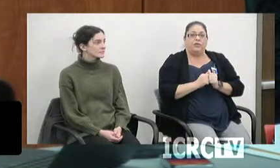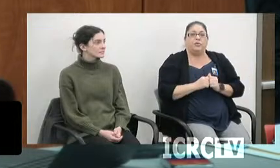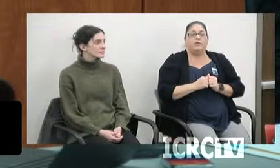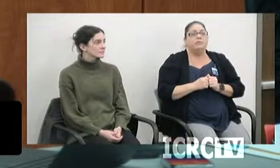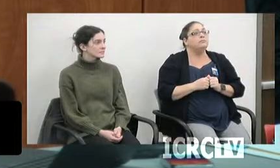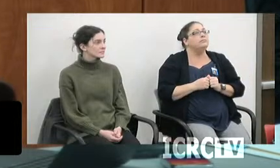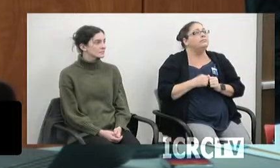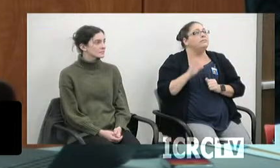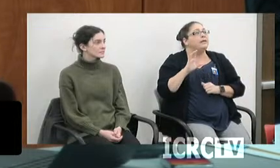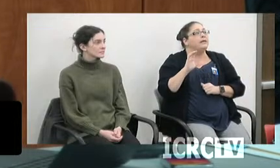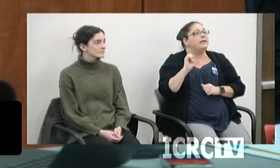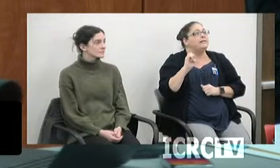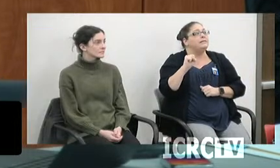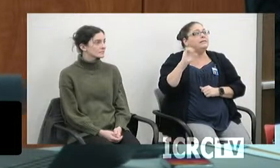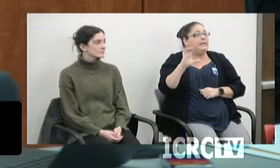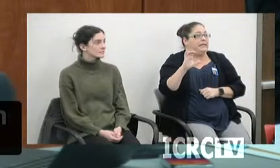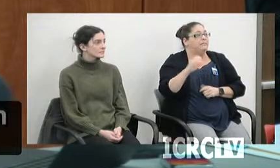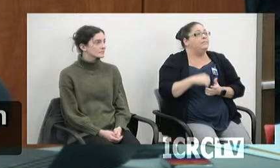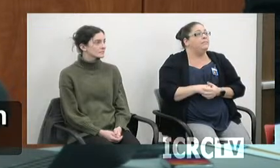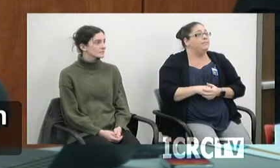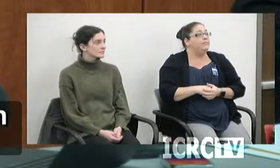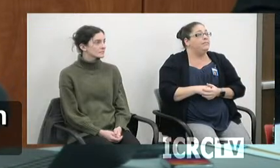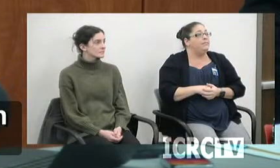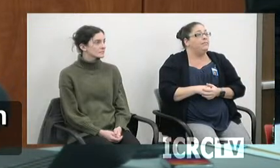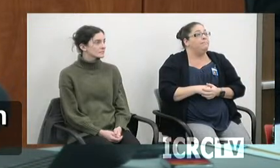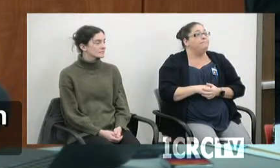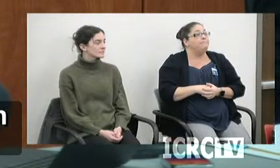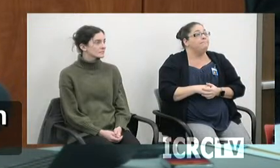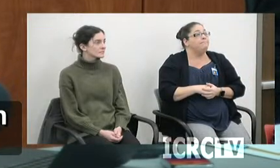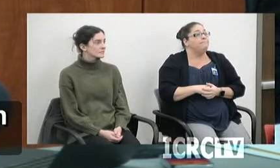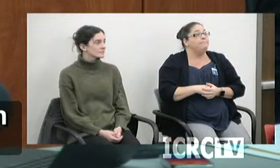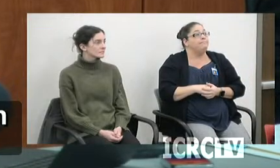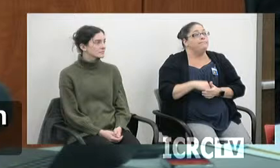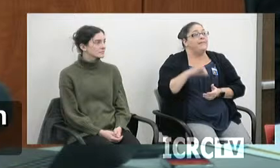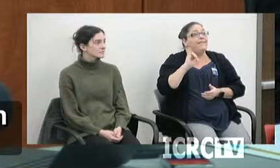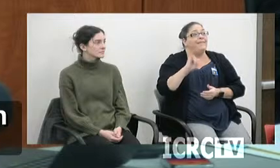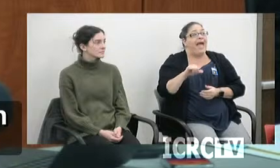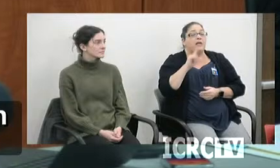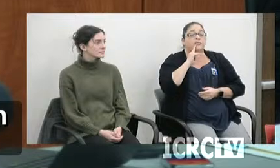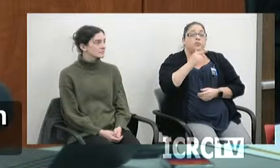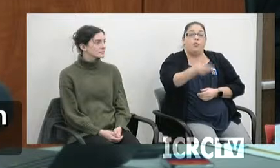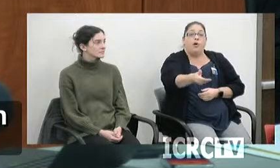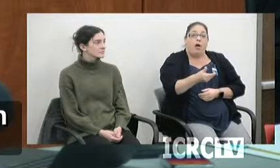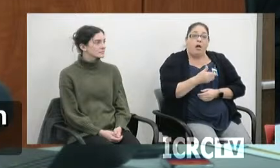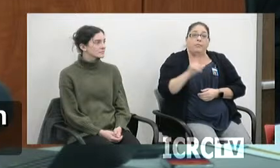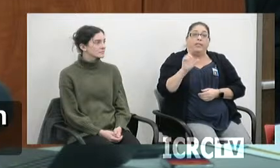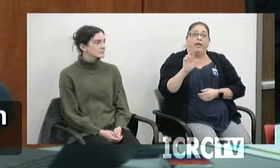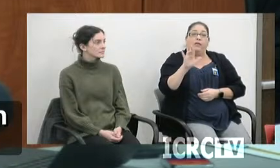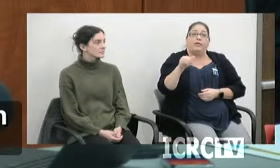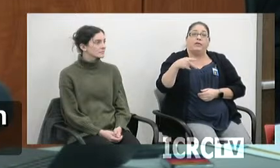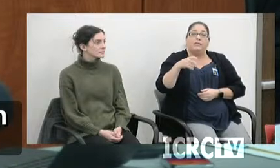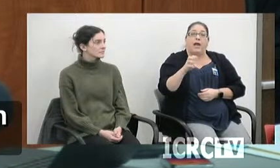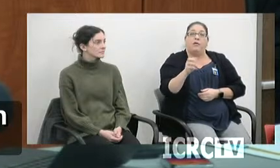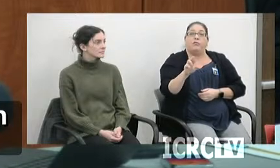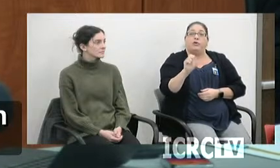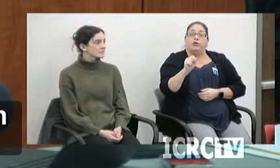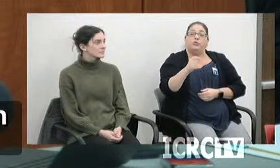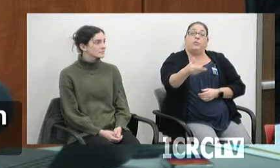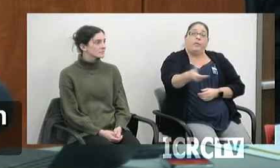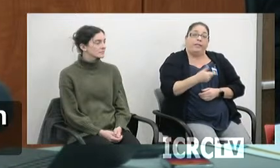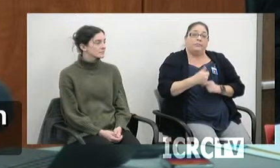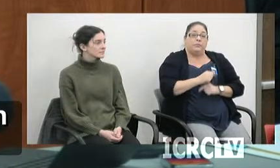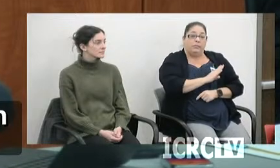ESC. And this is to sort of onboard Myra Powers to the board,